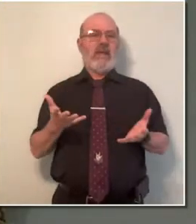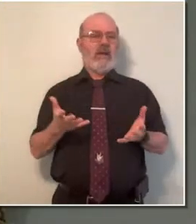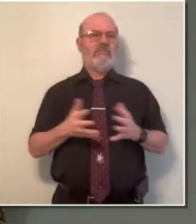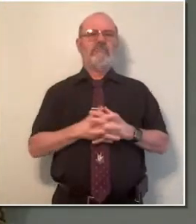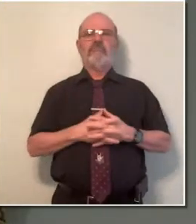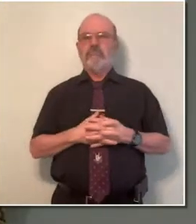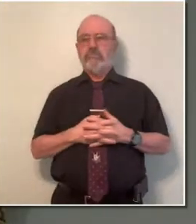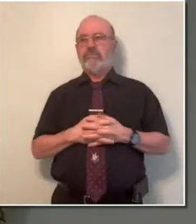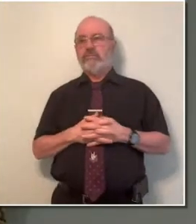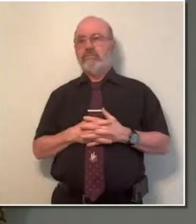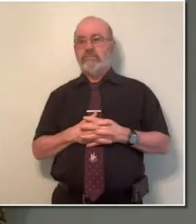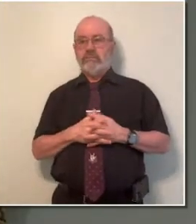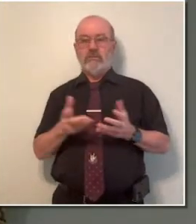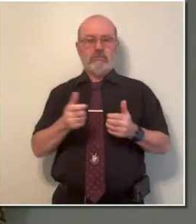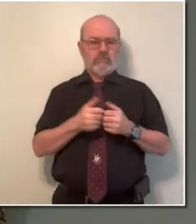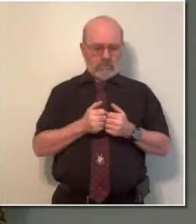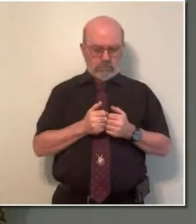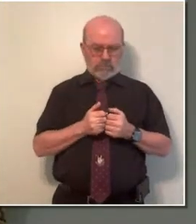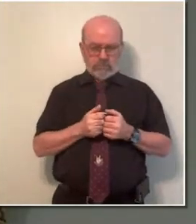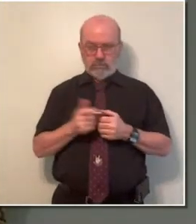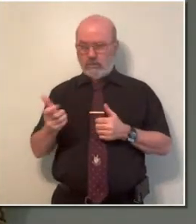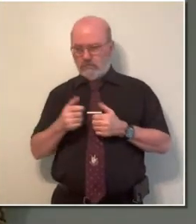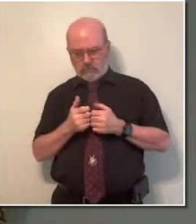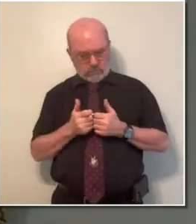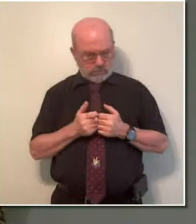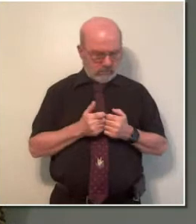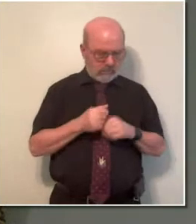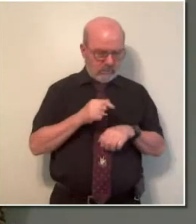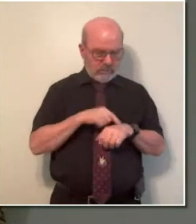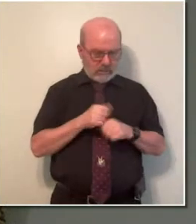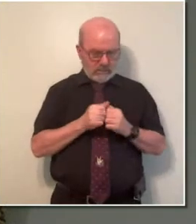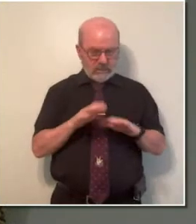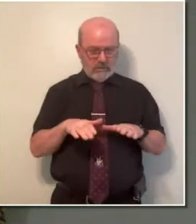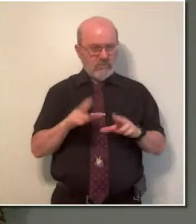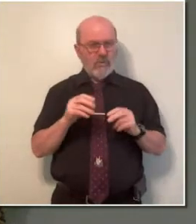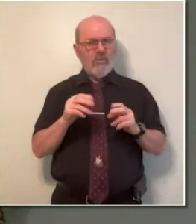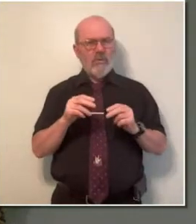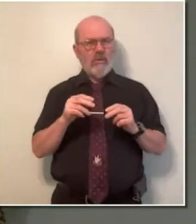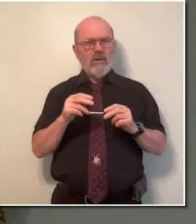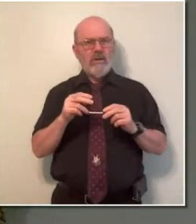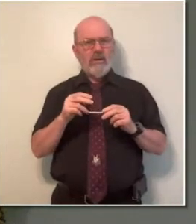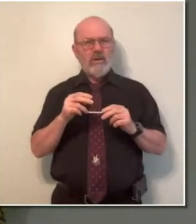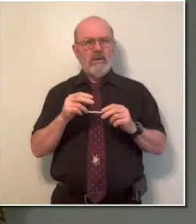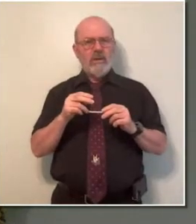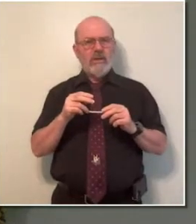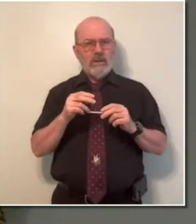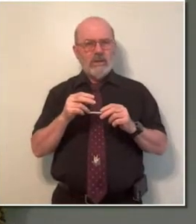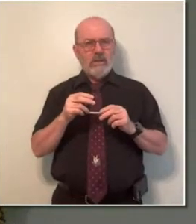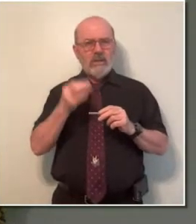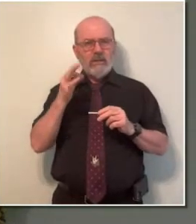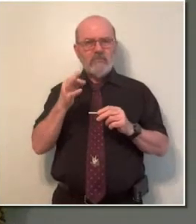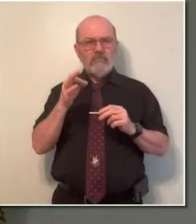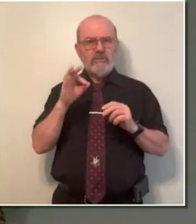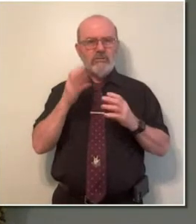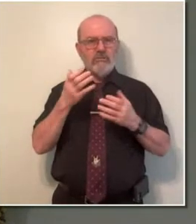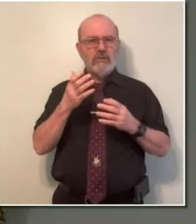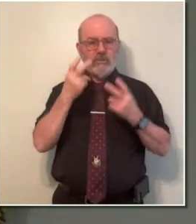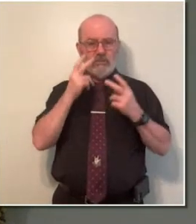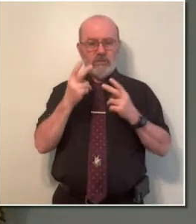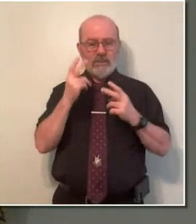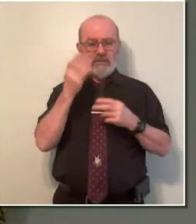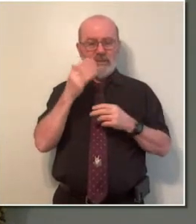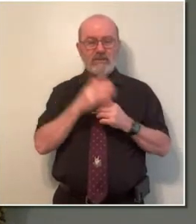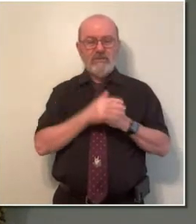their device and you're on your device and you're spending time with the kids. No, I'm is it preaching to the choir? I'm looking in the mirror.